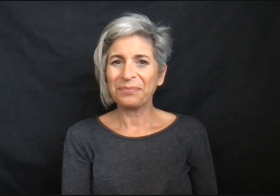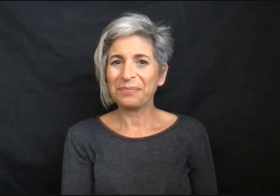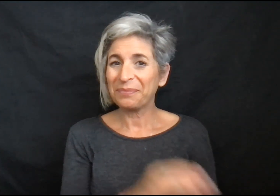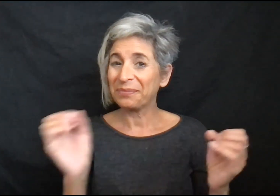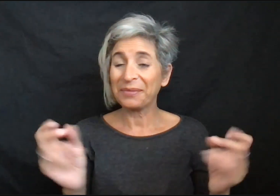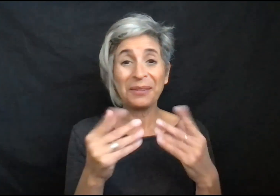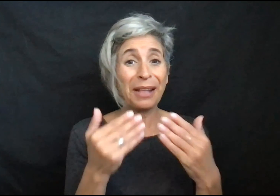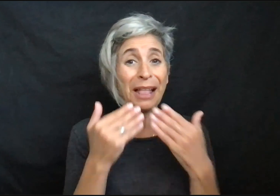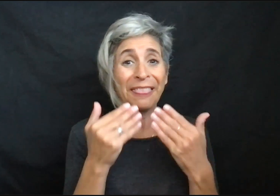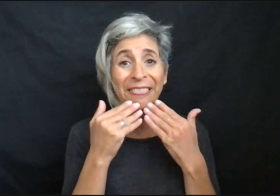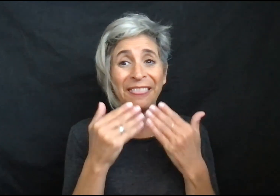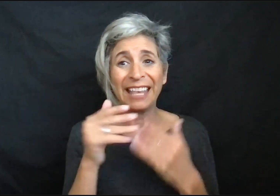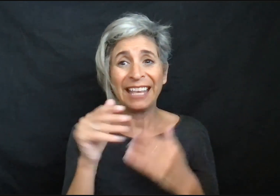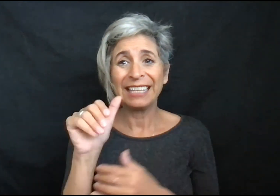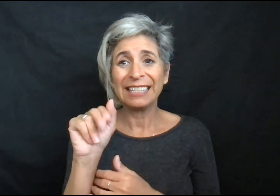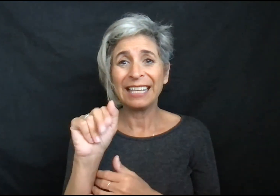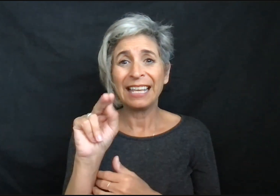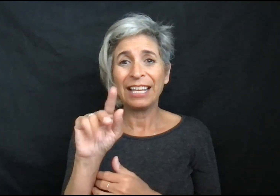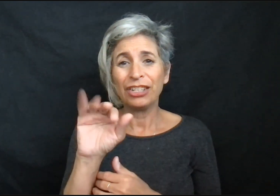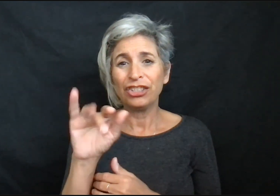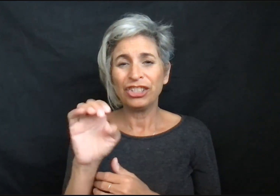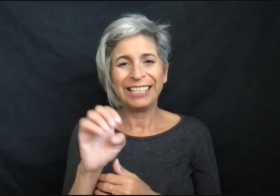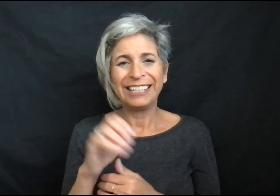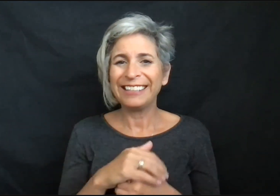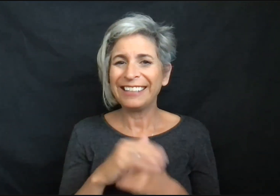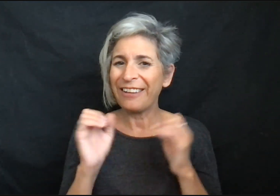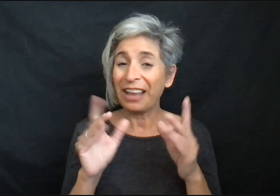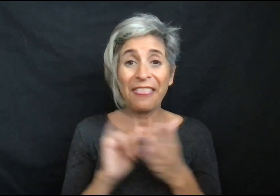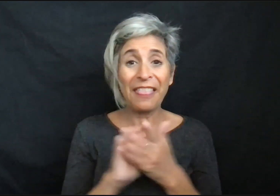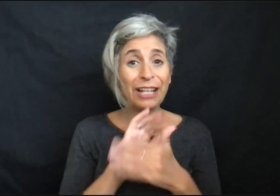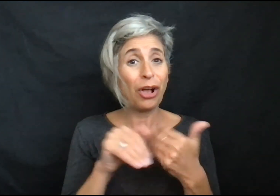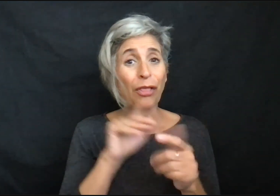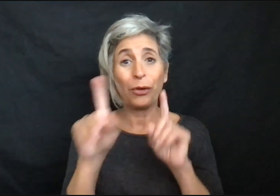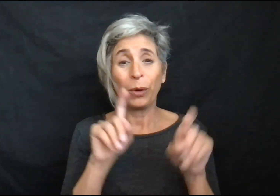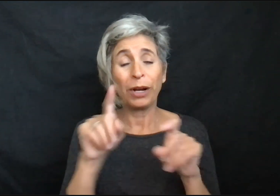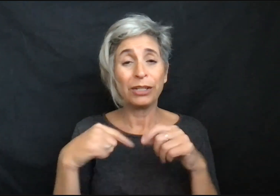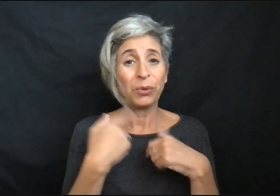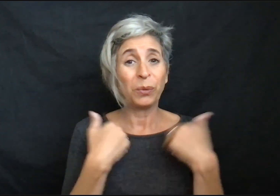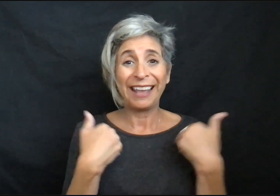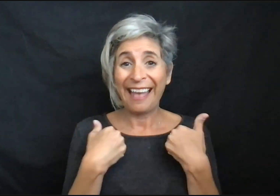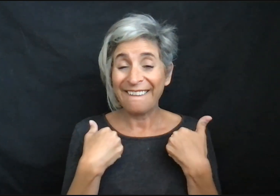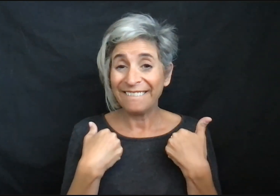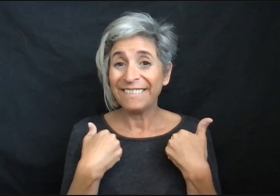Thanks, Angie. Okay. So that's all the questions we have. If